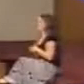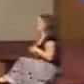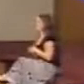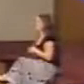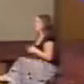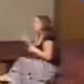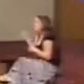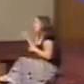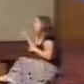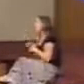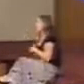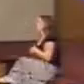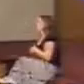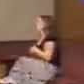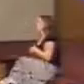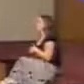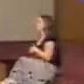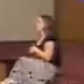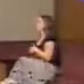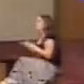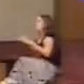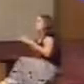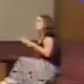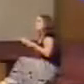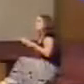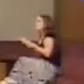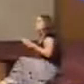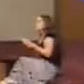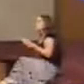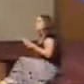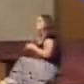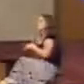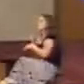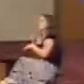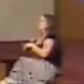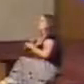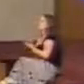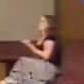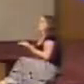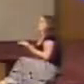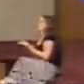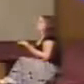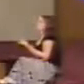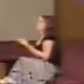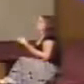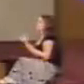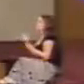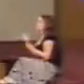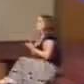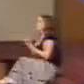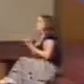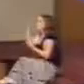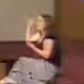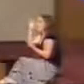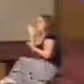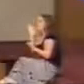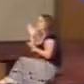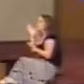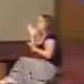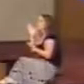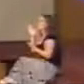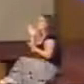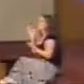yeah. What is she doing? The most natural thing. The same thing God does. I